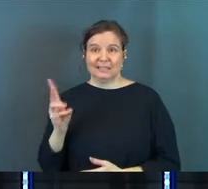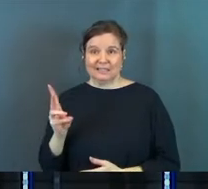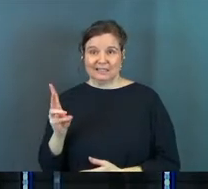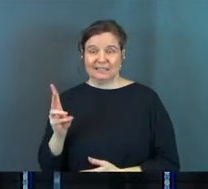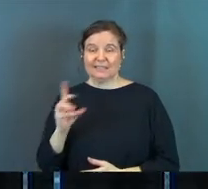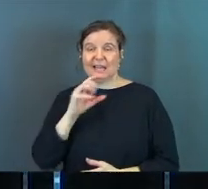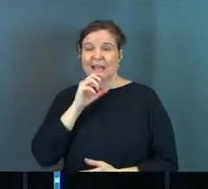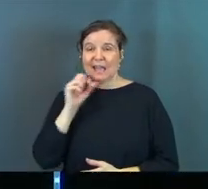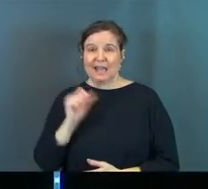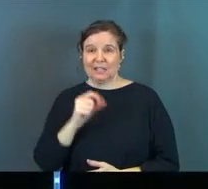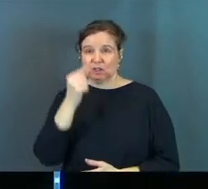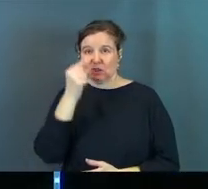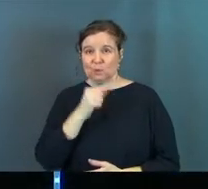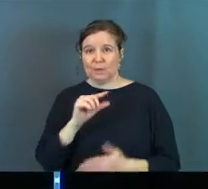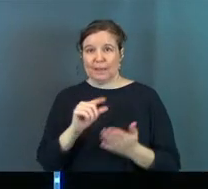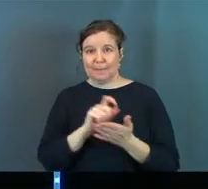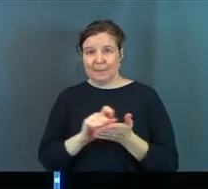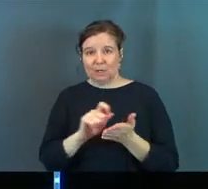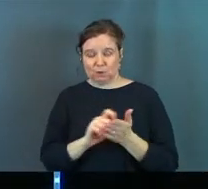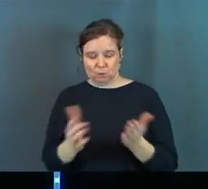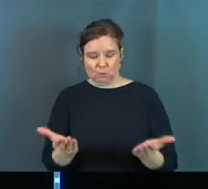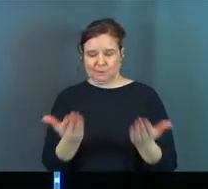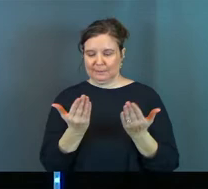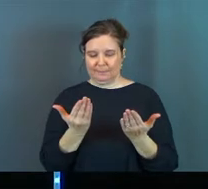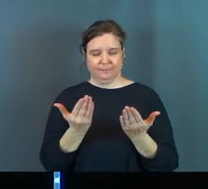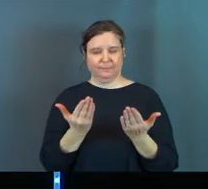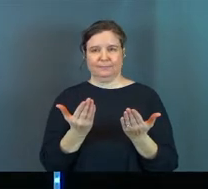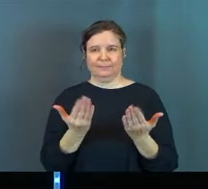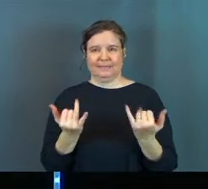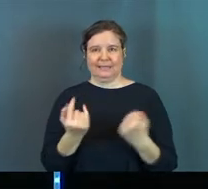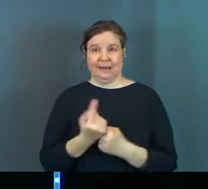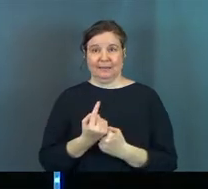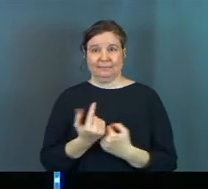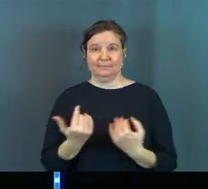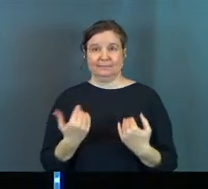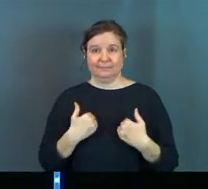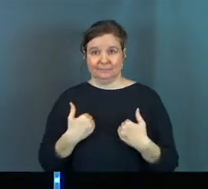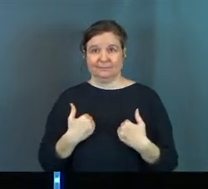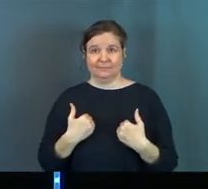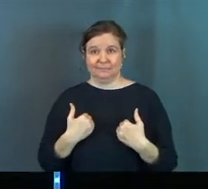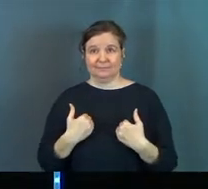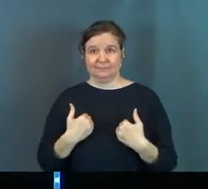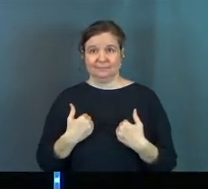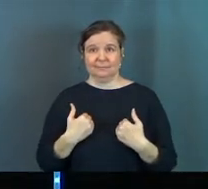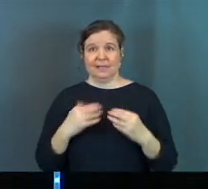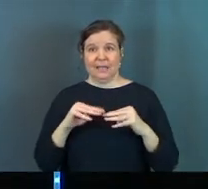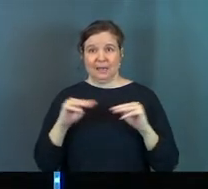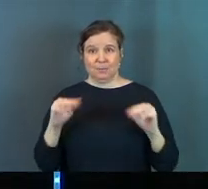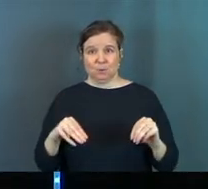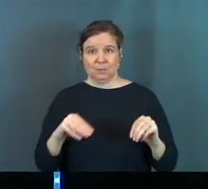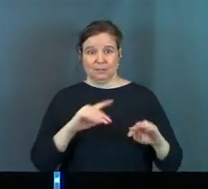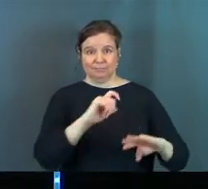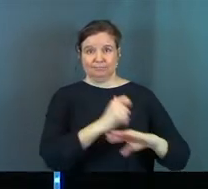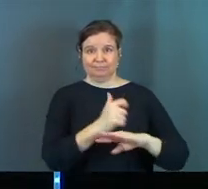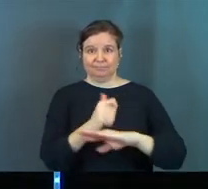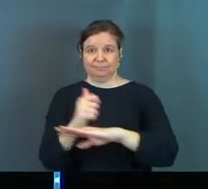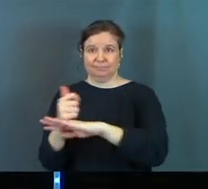5,686 ancient Greek manuscripts in existence today, in museums